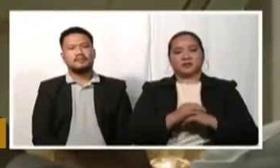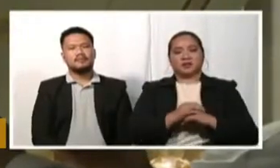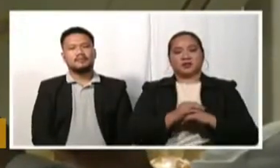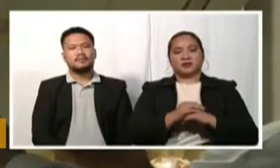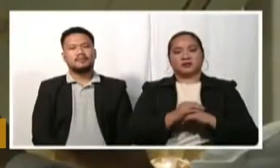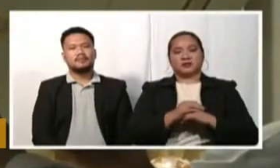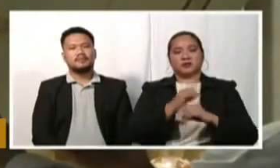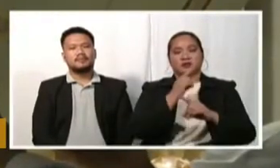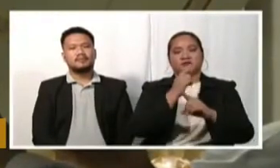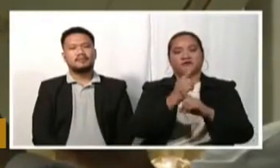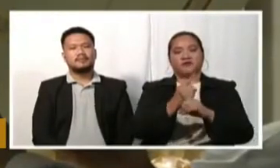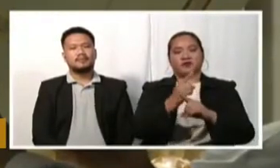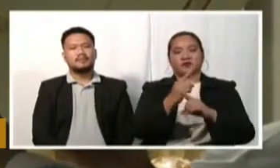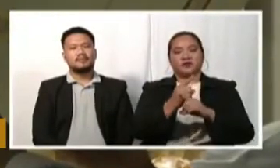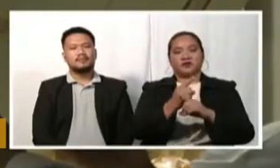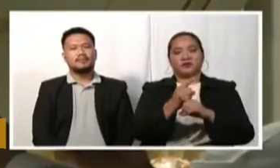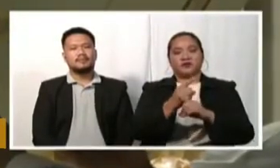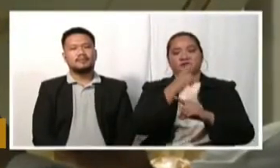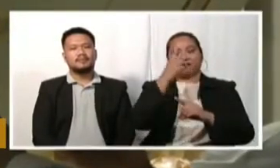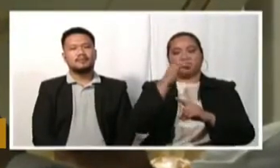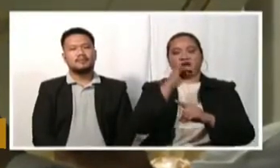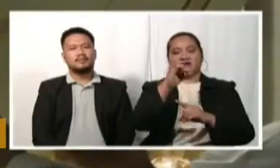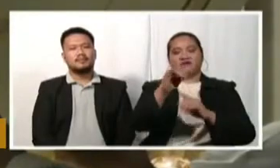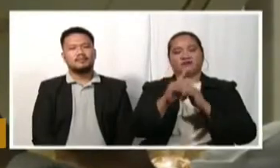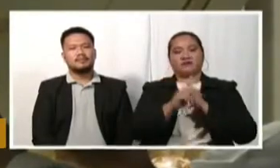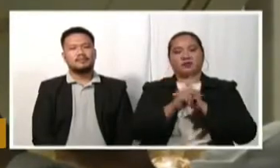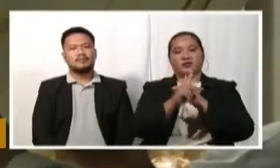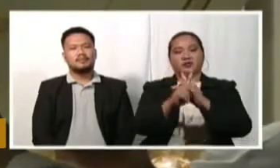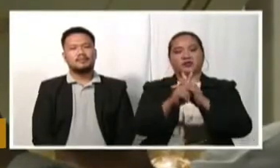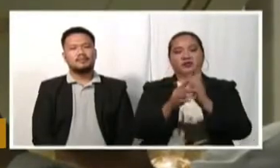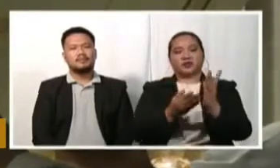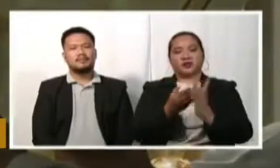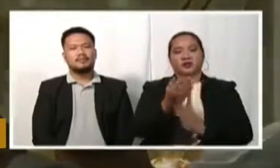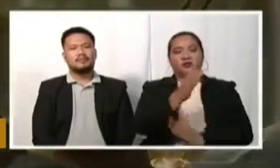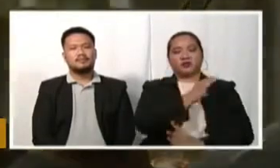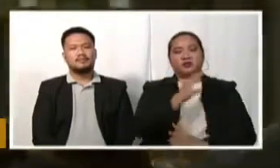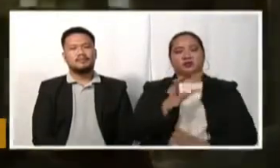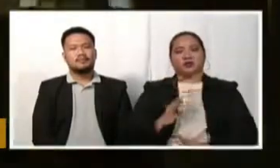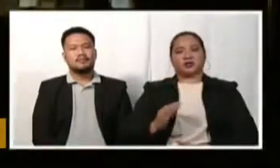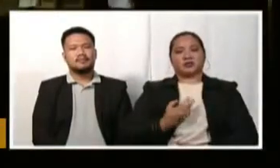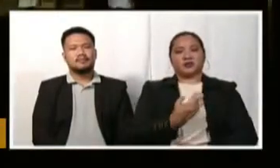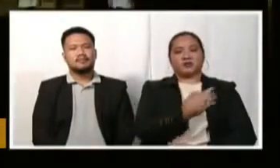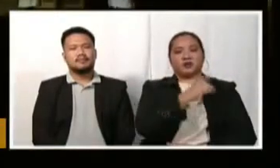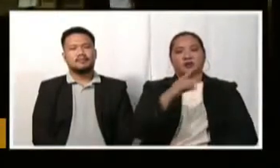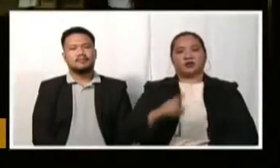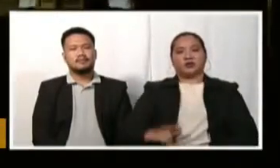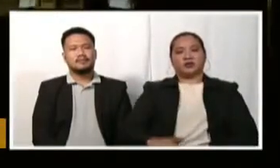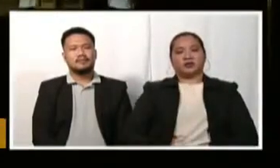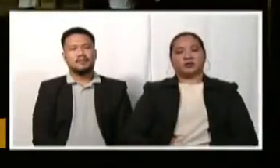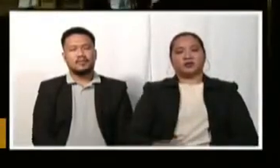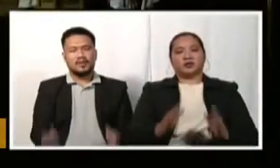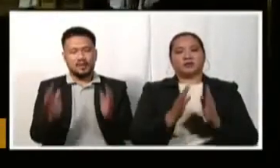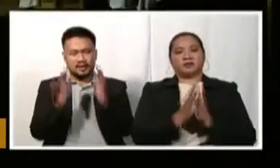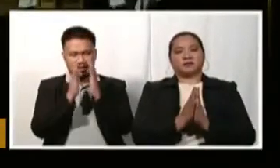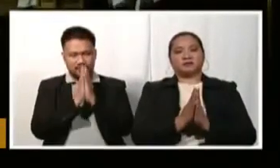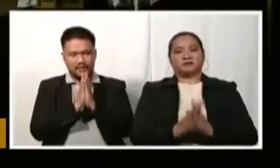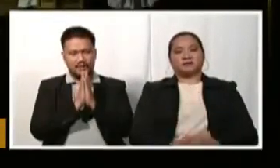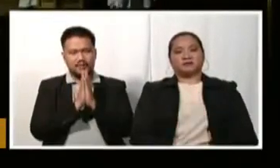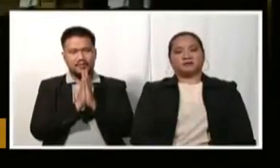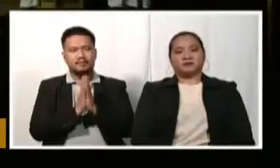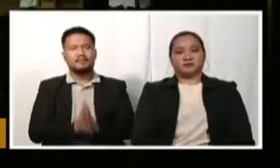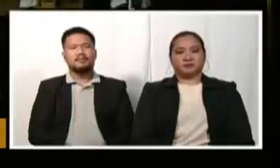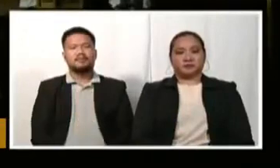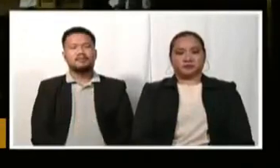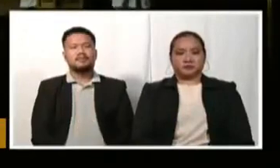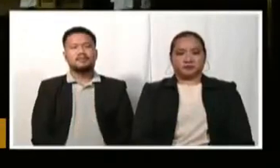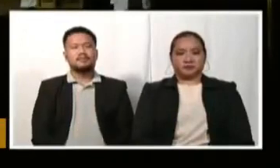assurance of your unfailing protection, through Christ our Lord. Amen. Please be